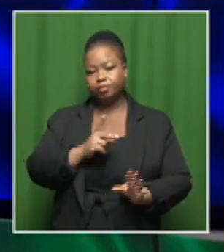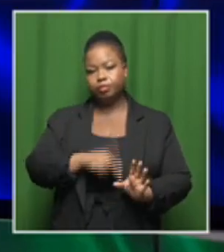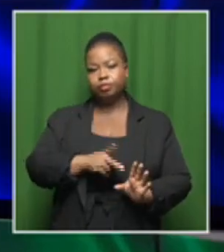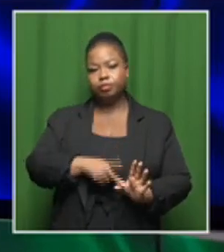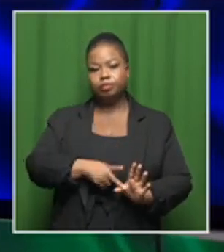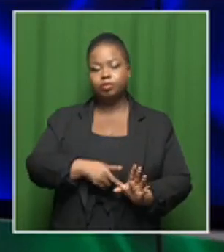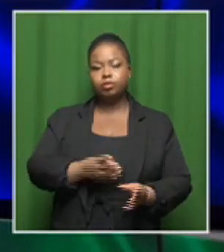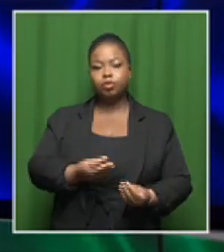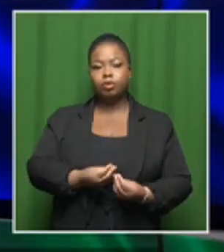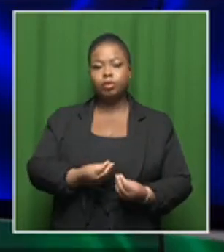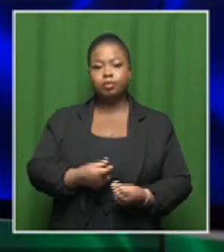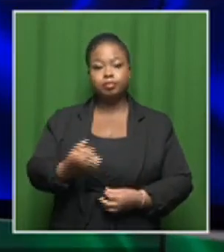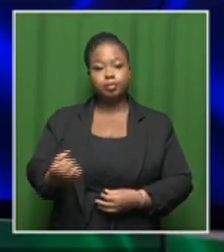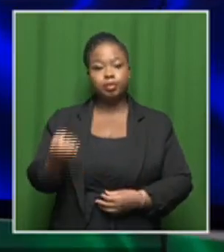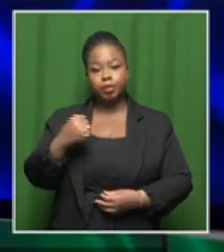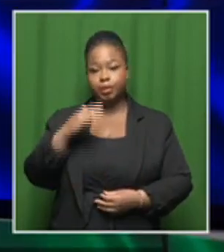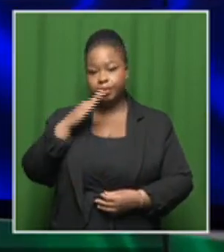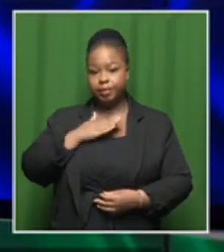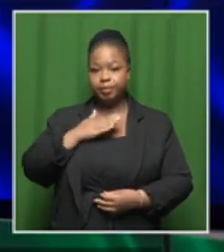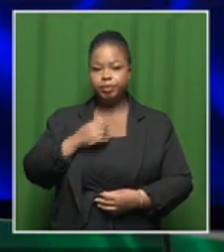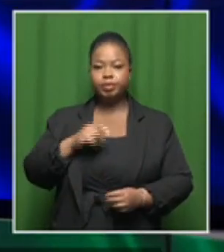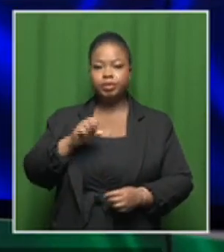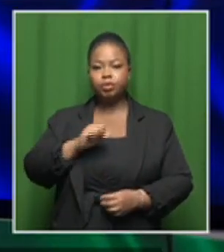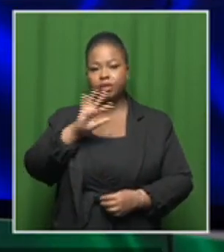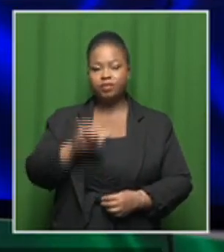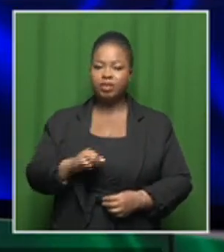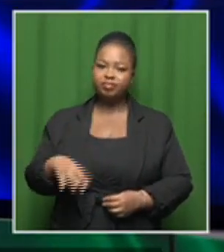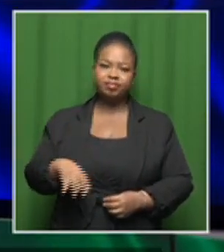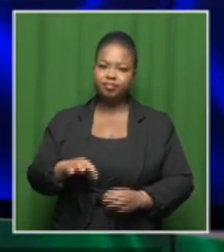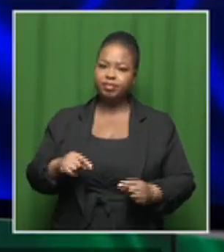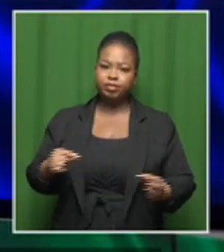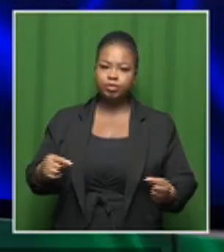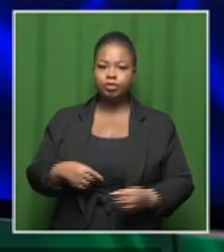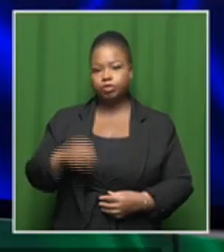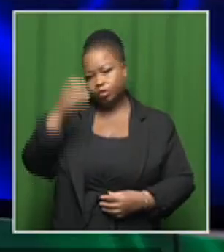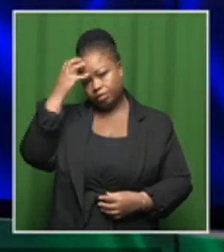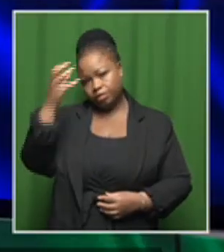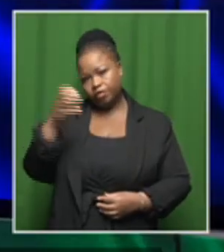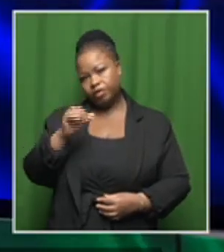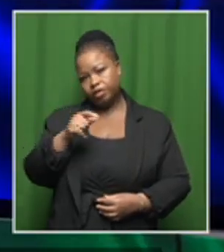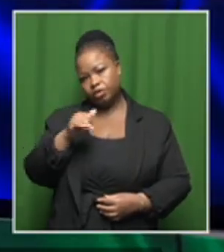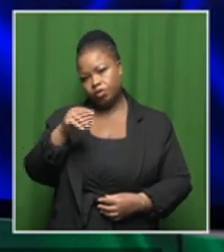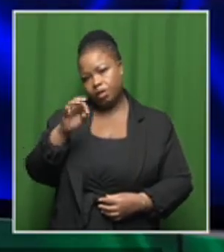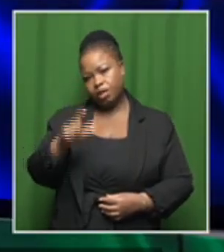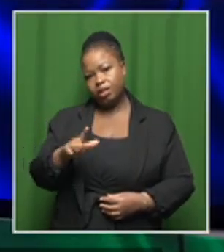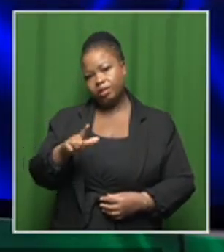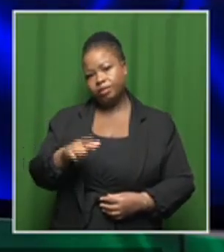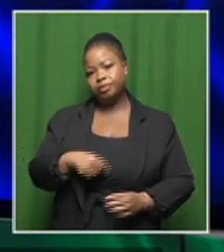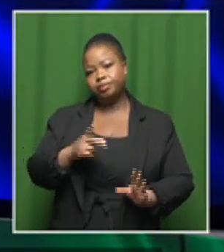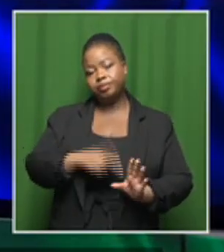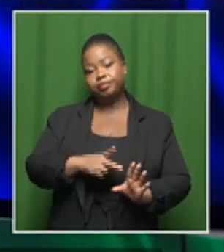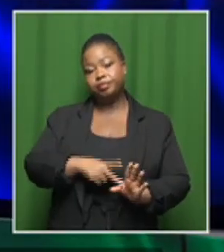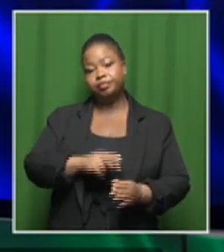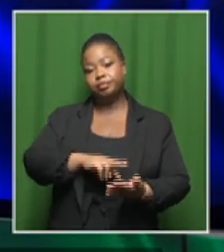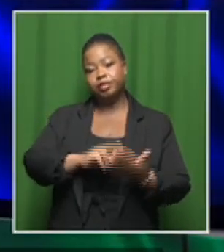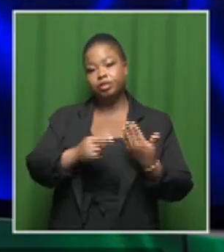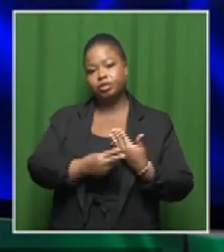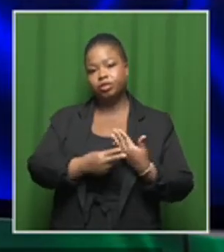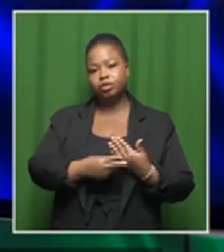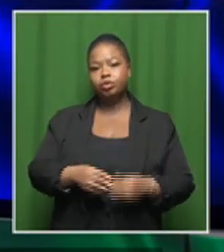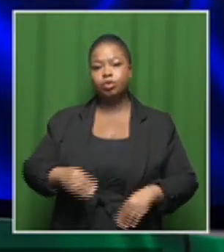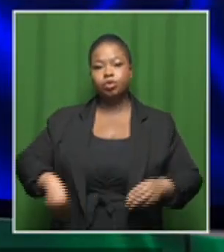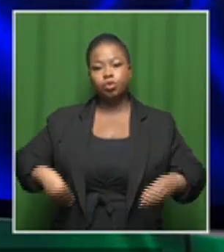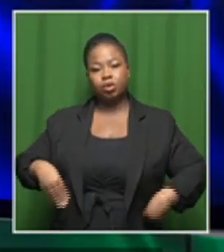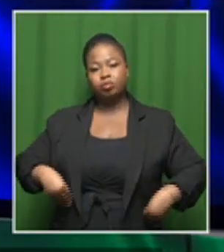participation without power. It's a paradox South Africa cannot afford. Prof. Luke Sinwell's The Participation Paradox shows